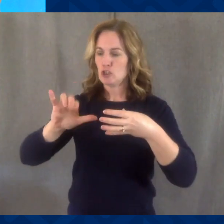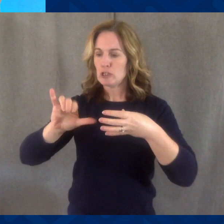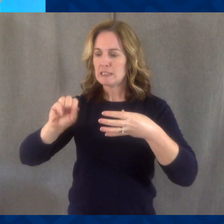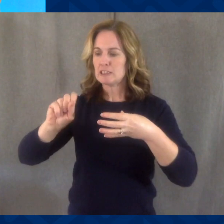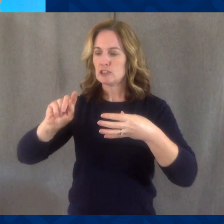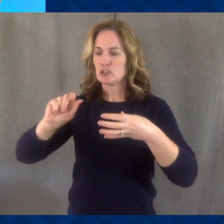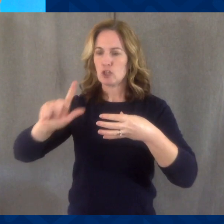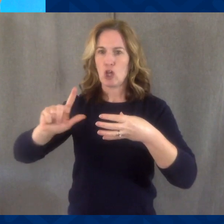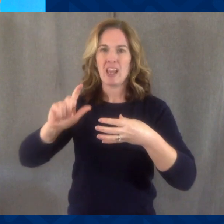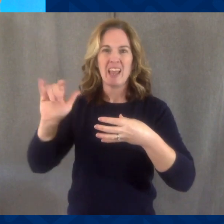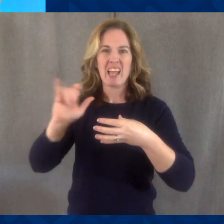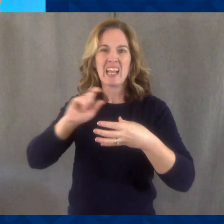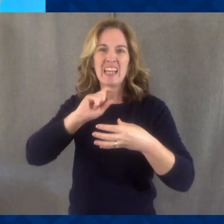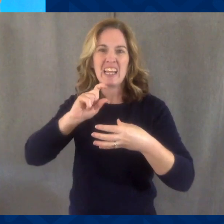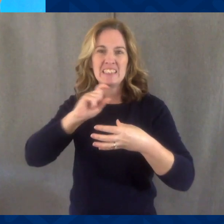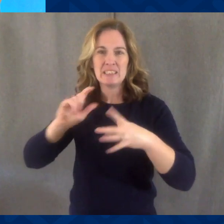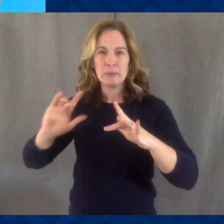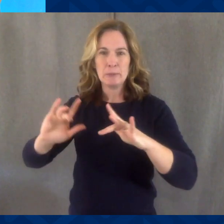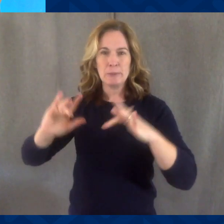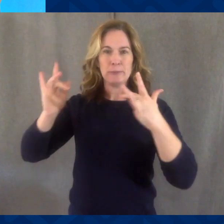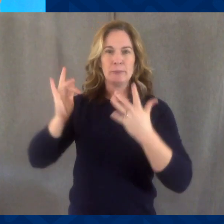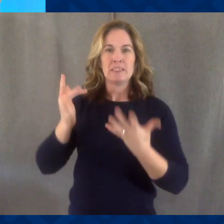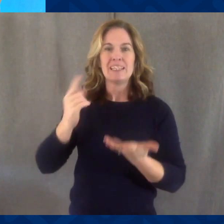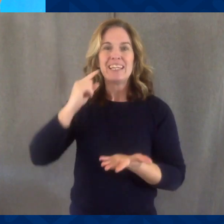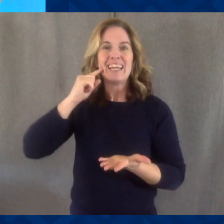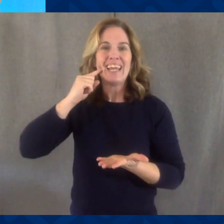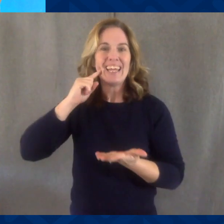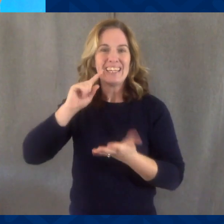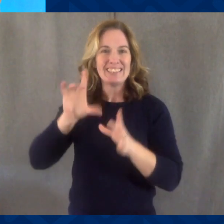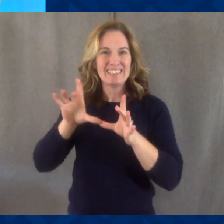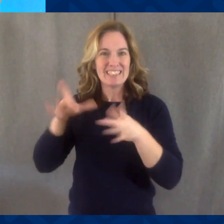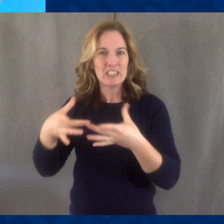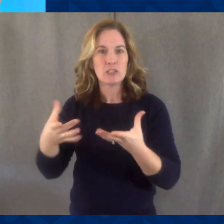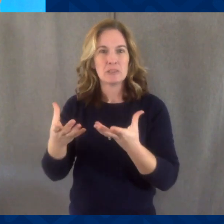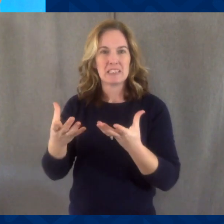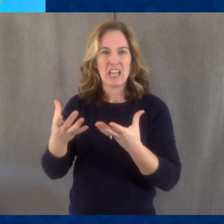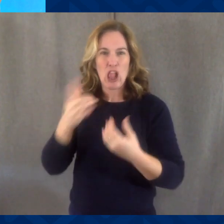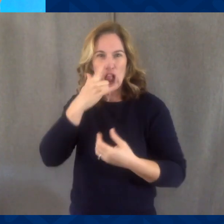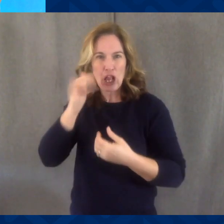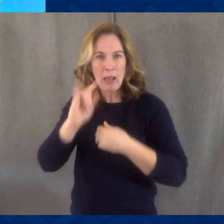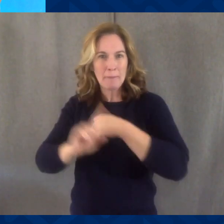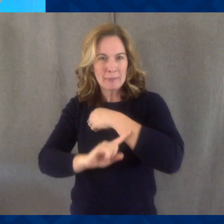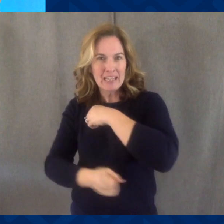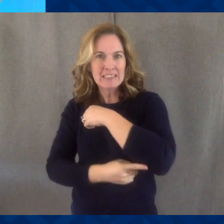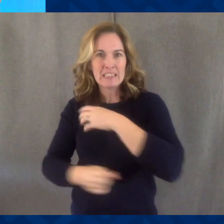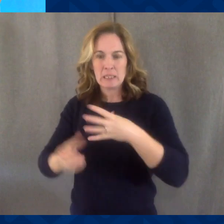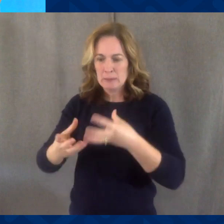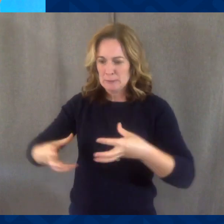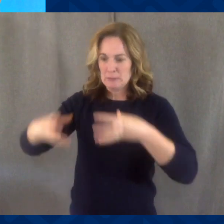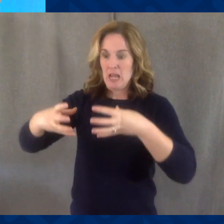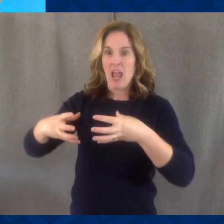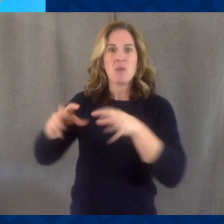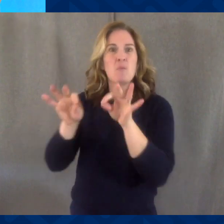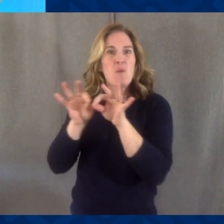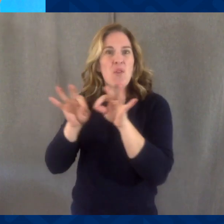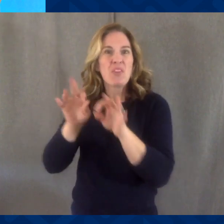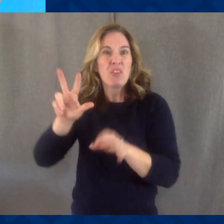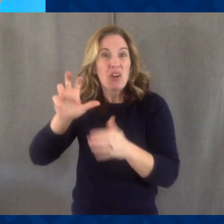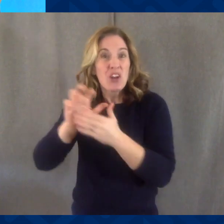So exactly. Okay. Like it was in the shape of a basket, but it was crystal and it was worth